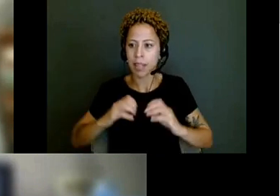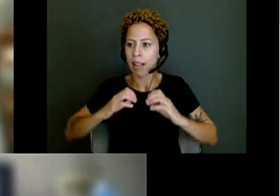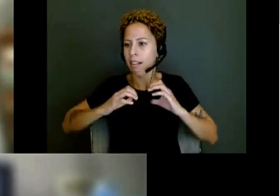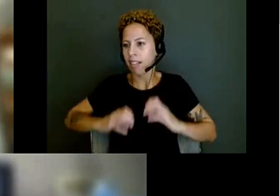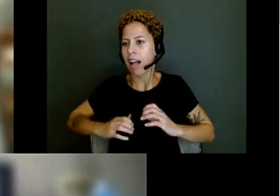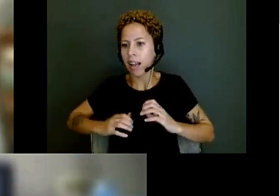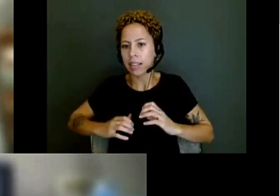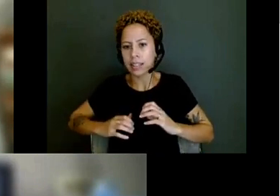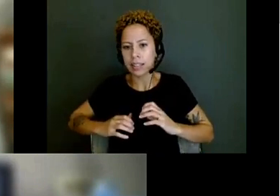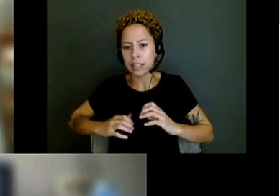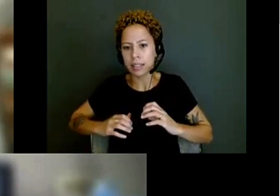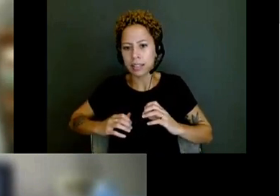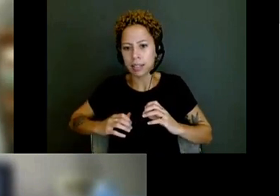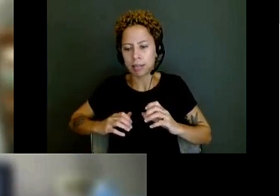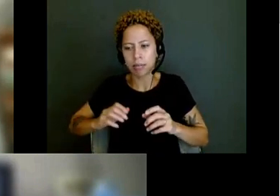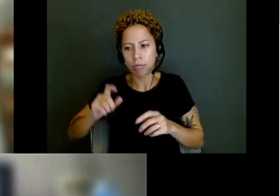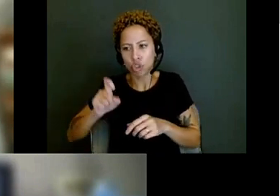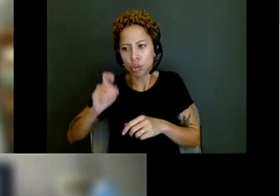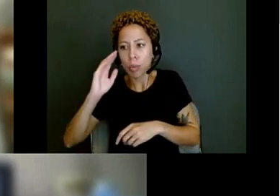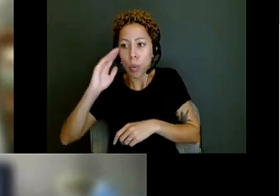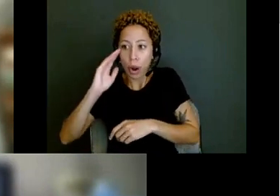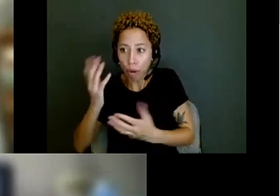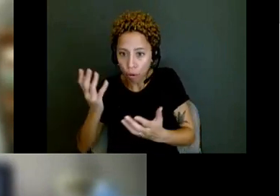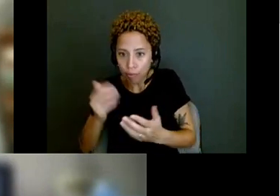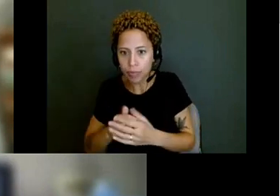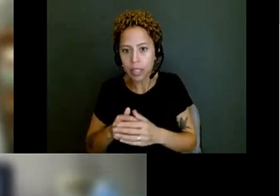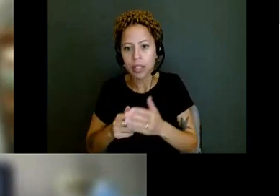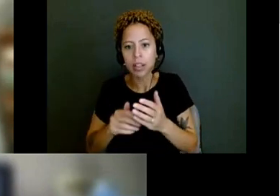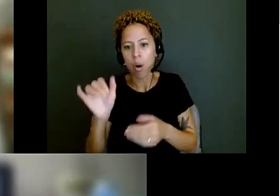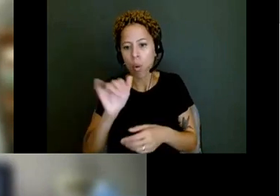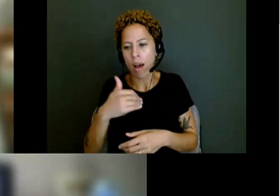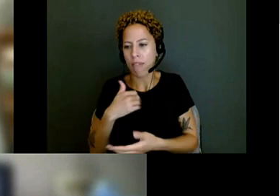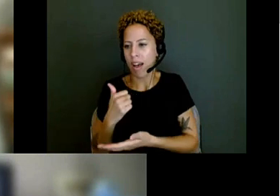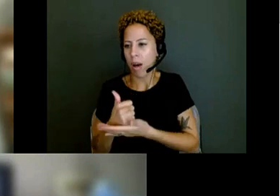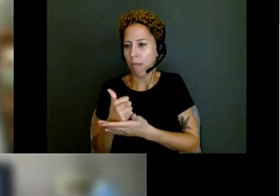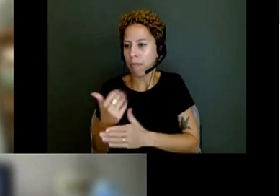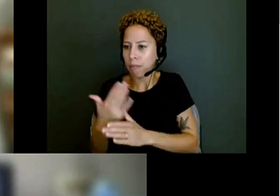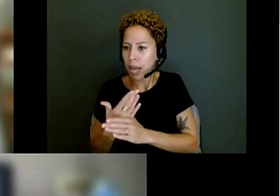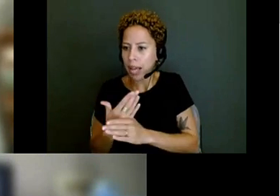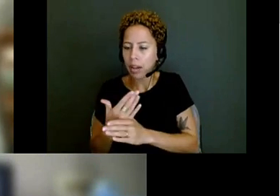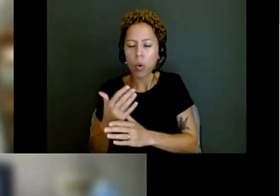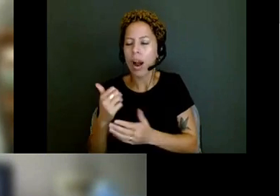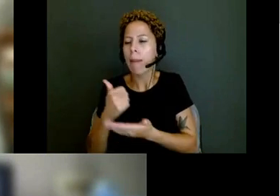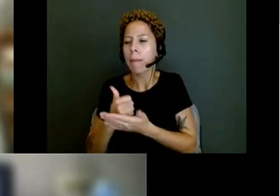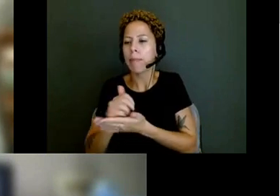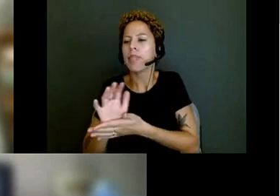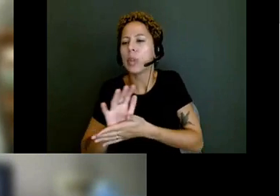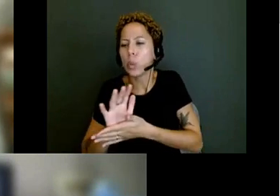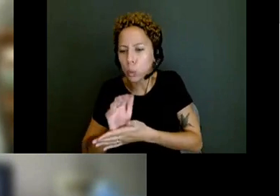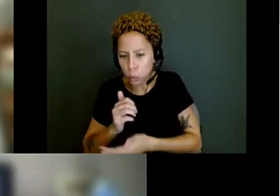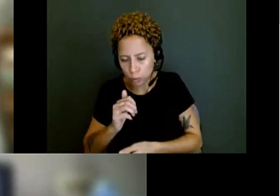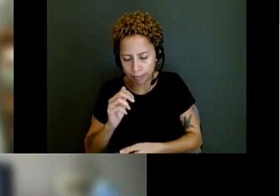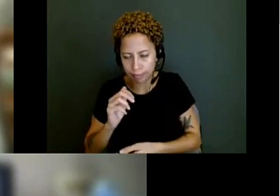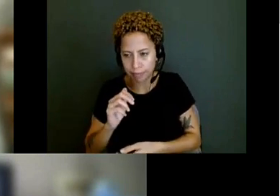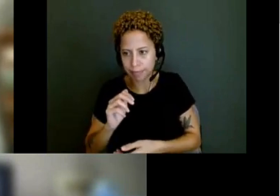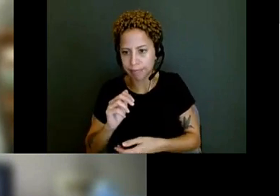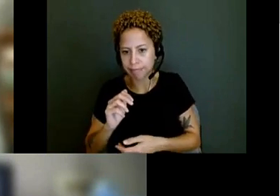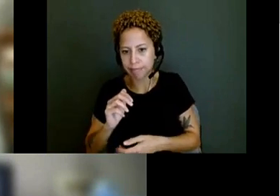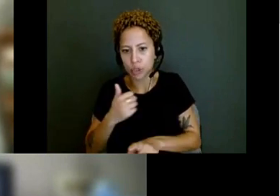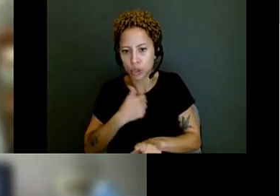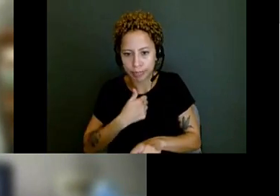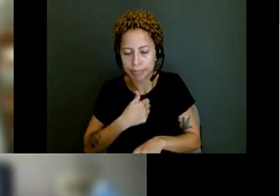privy to this. And there's a couple of additional help files here, or videos, sorry, if you so